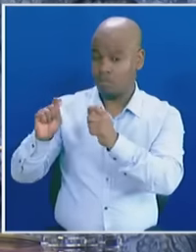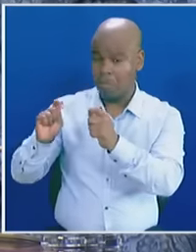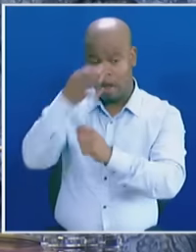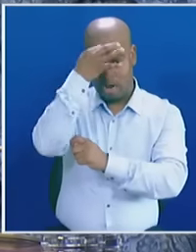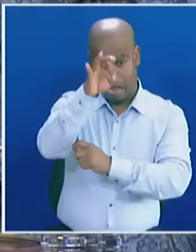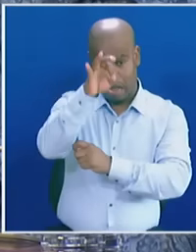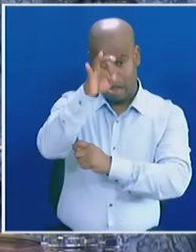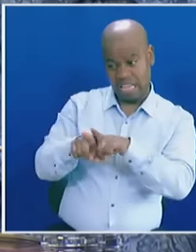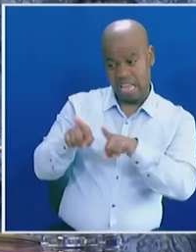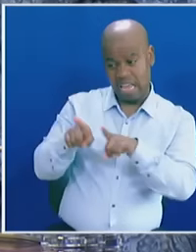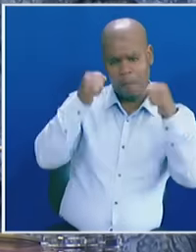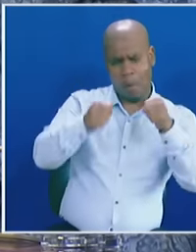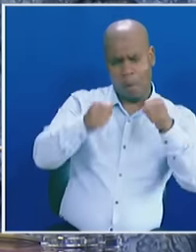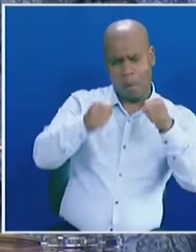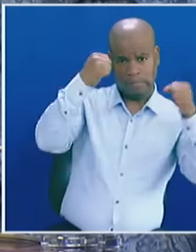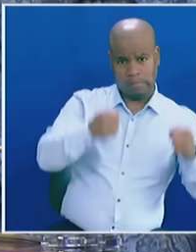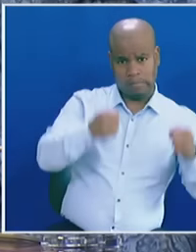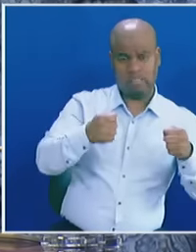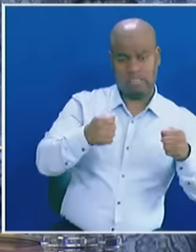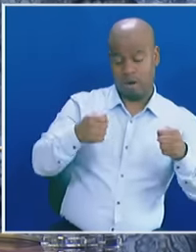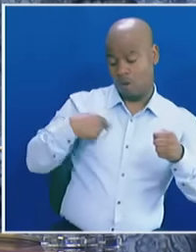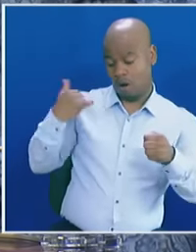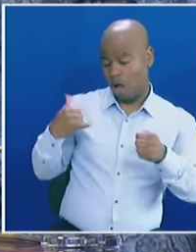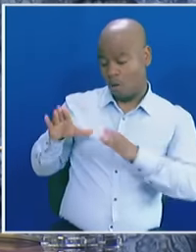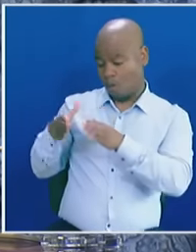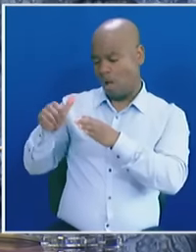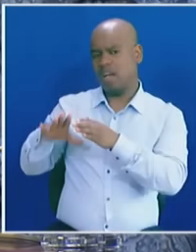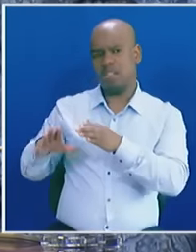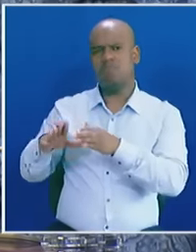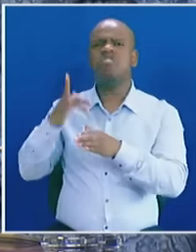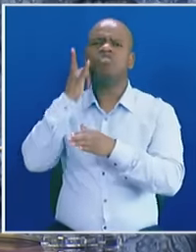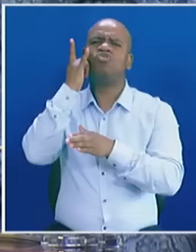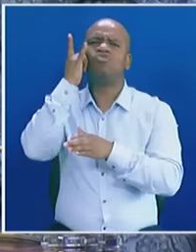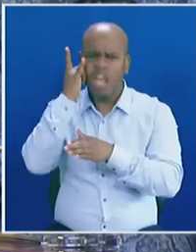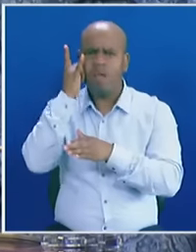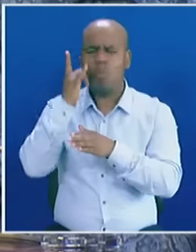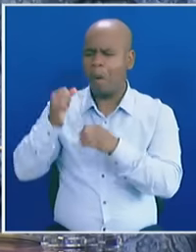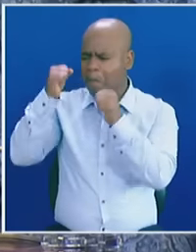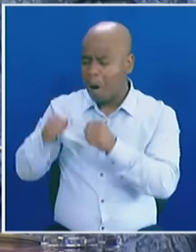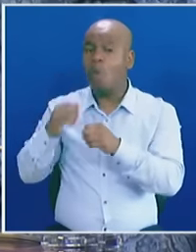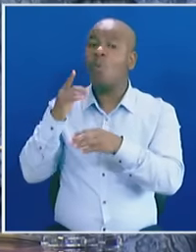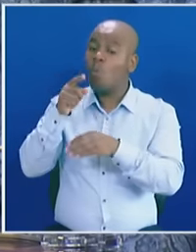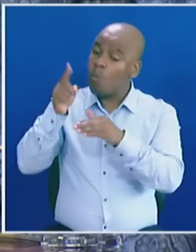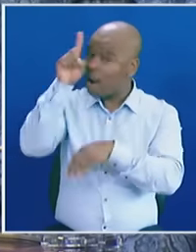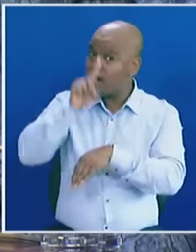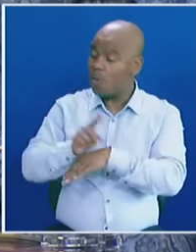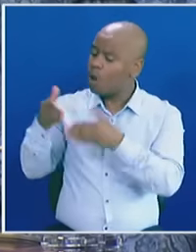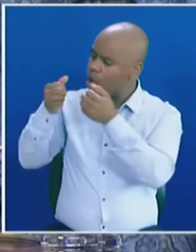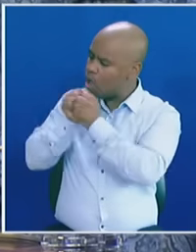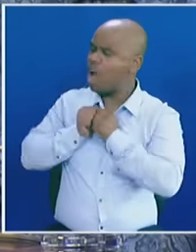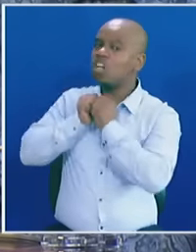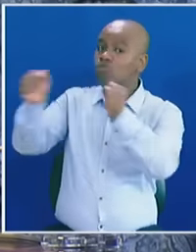the same. The ANC, you are ashamed. You are ashamed, and you shall soon be exposed. How you have